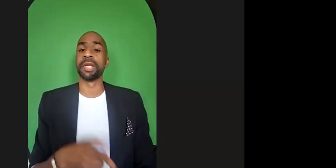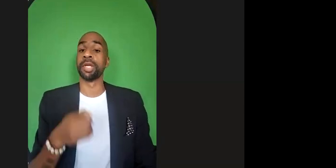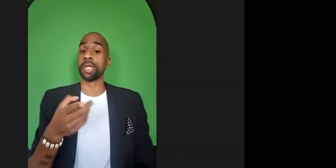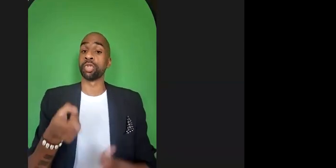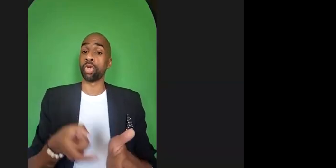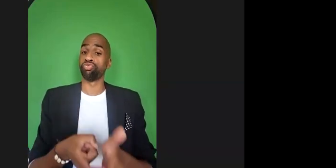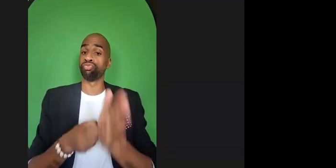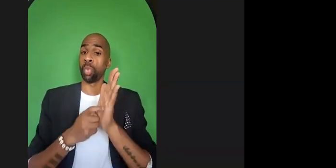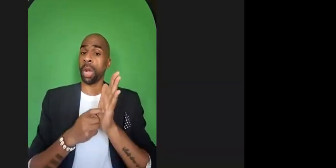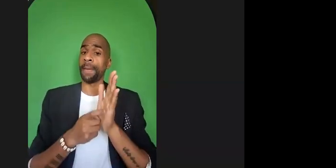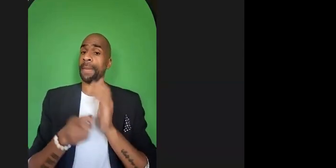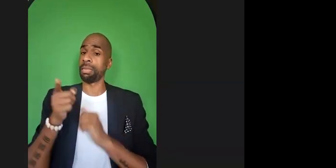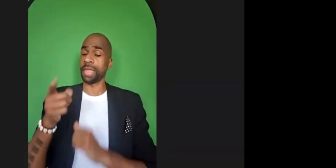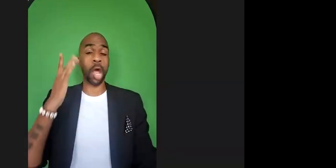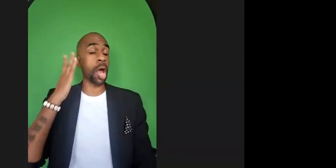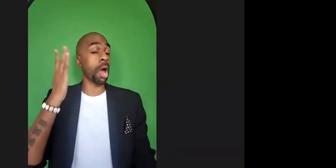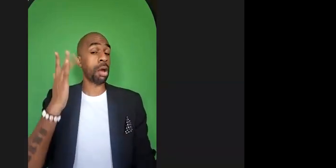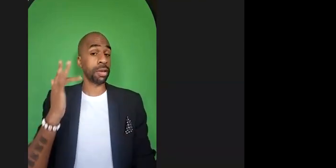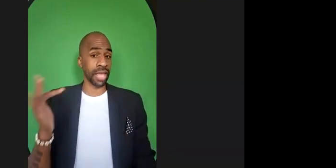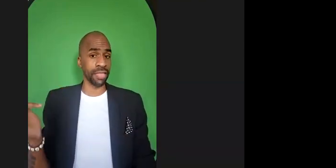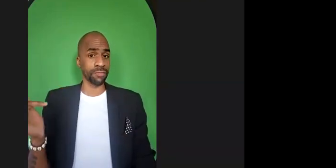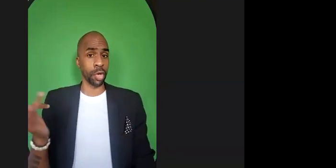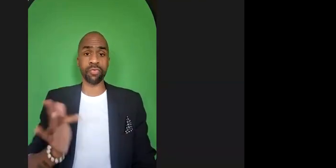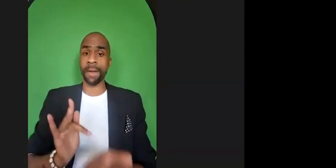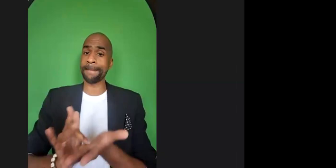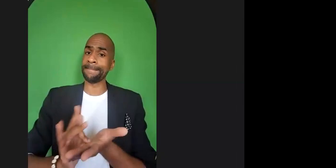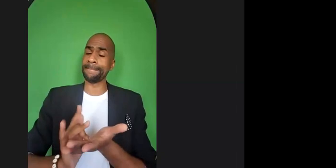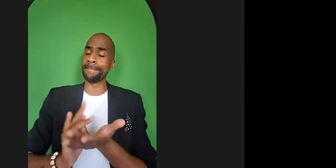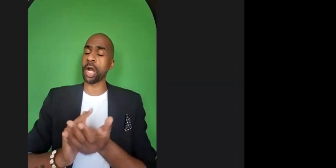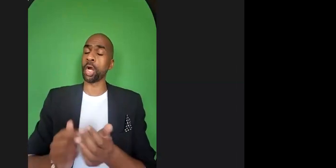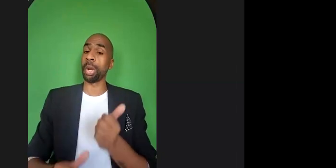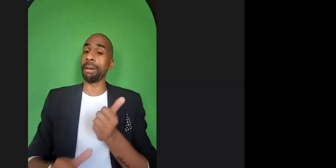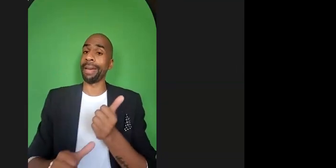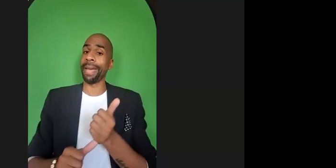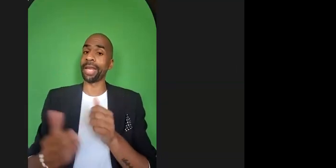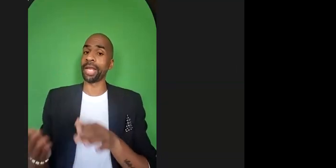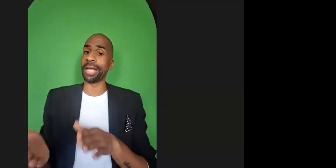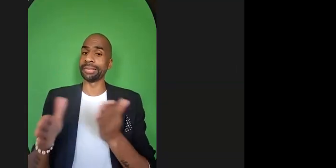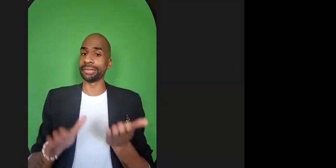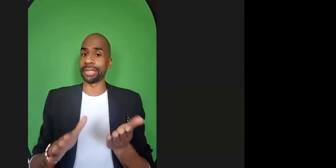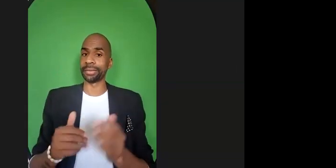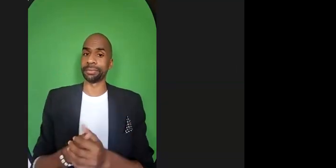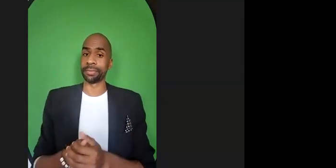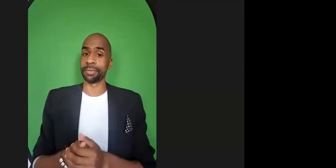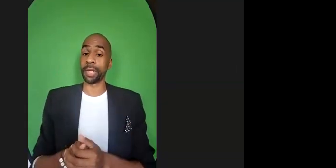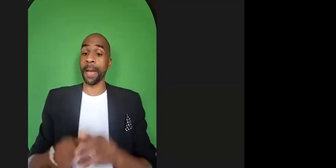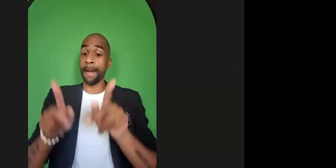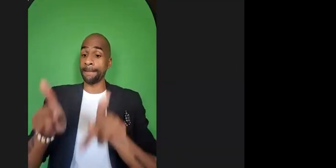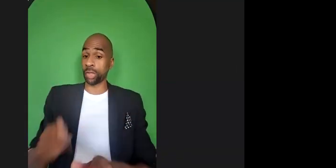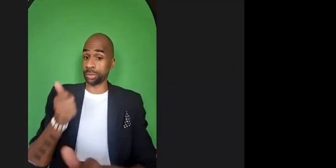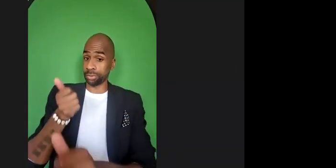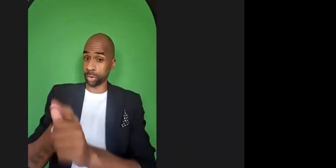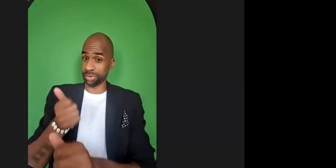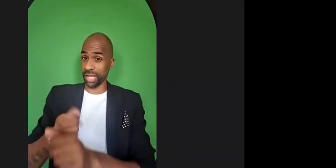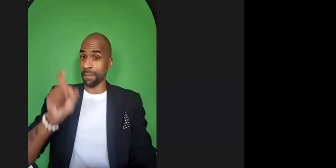in California, as well as most other states where medical aid in dying is legal, that people self-ingest medications.